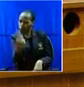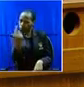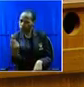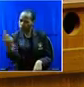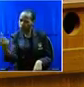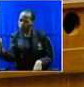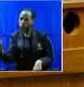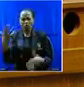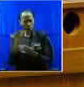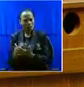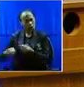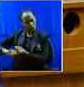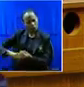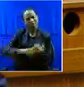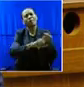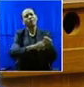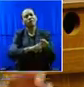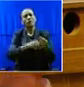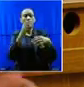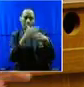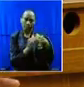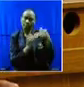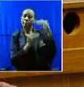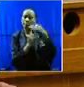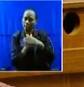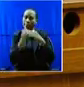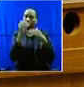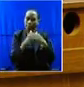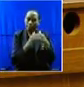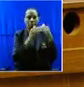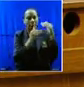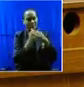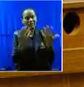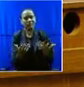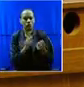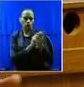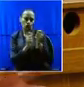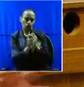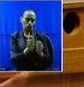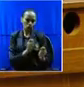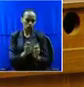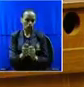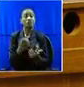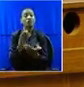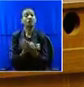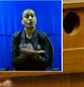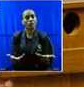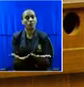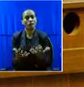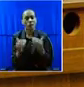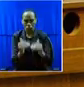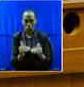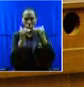can contribute to building, to restructuring our economy, to restoring it,